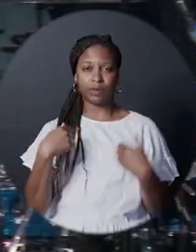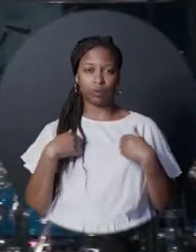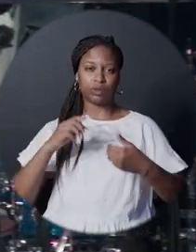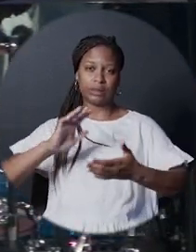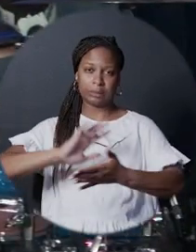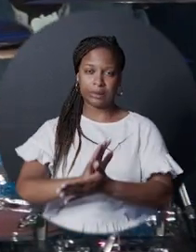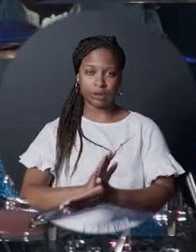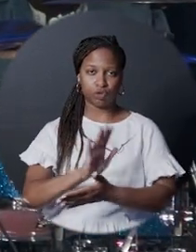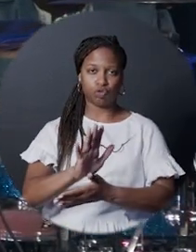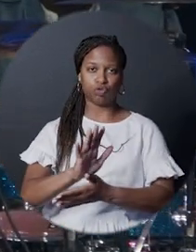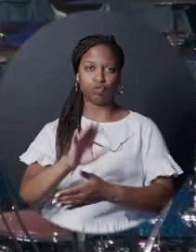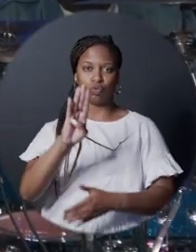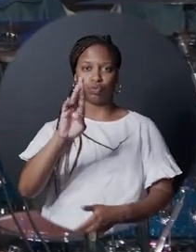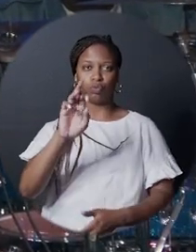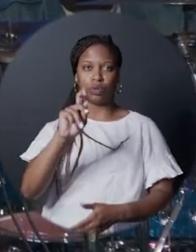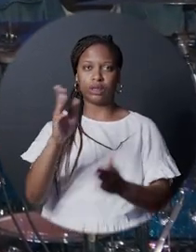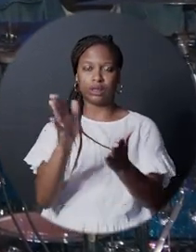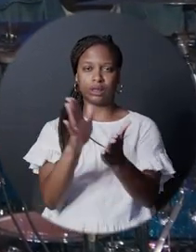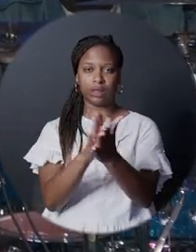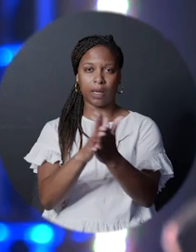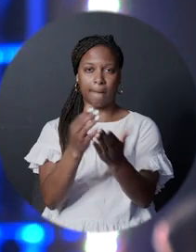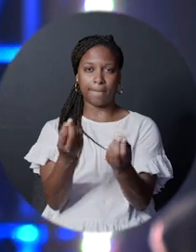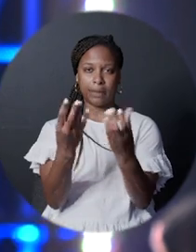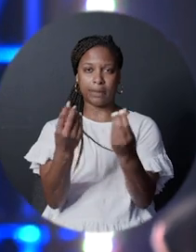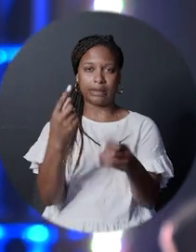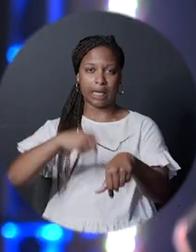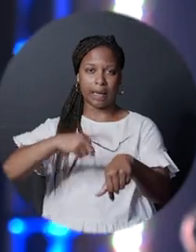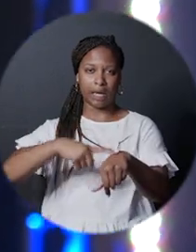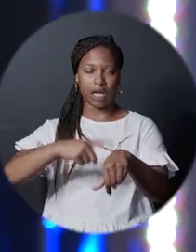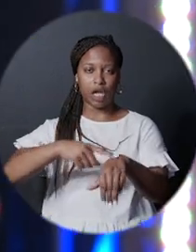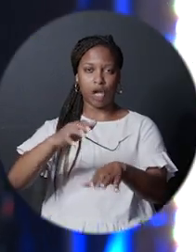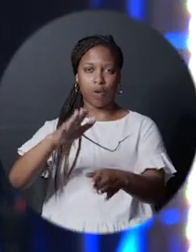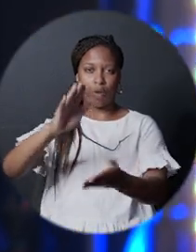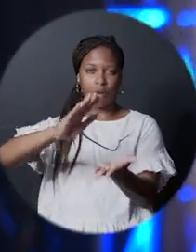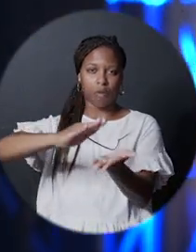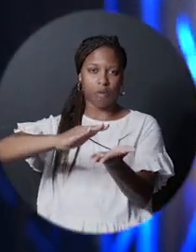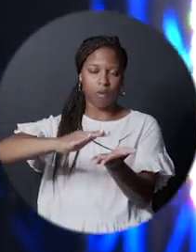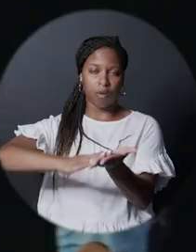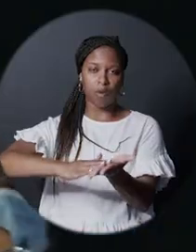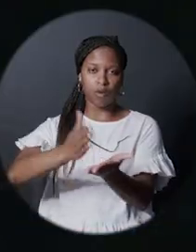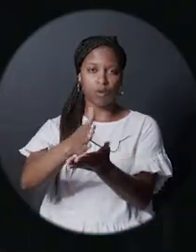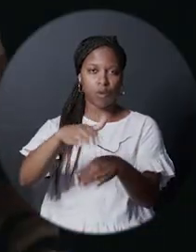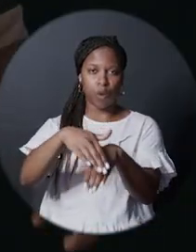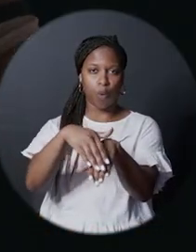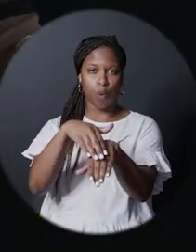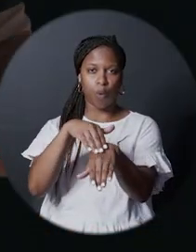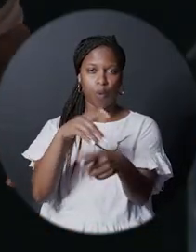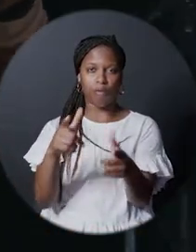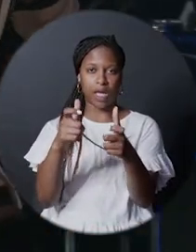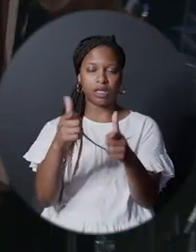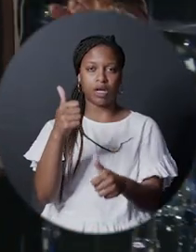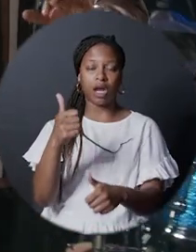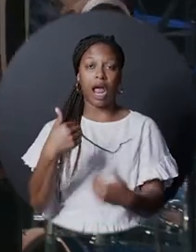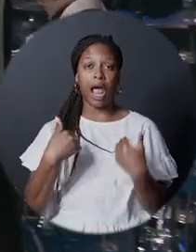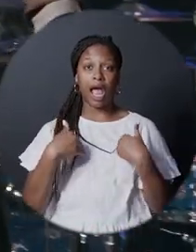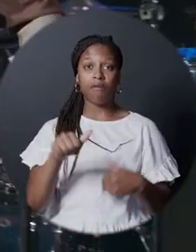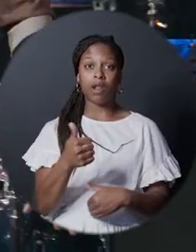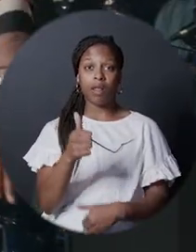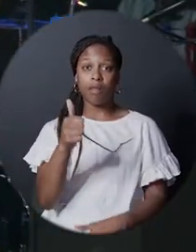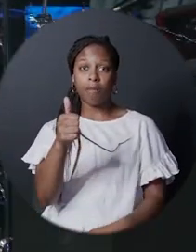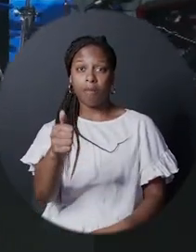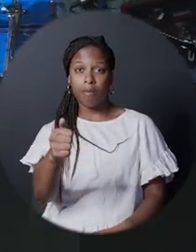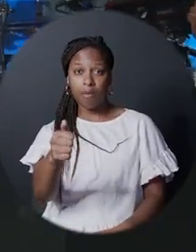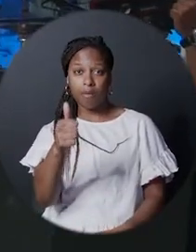once, but when you have anti-lock brakes, it does it multiple times because it slows it down faster. I've got that.